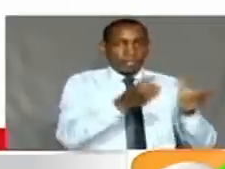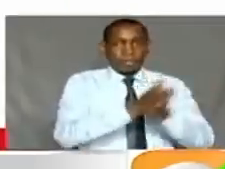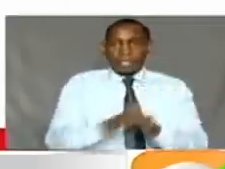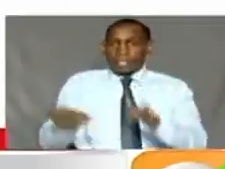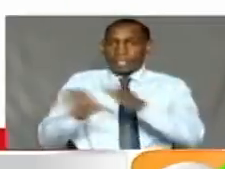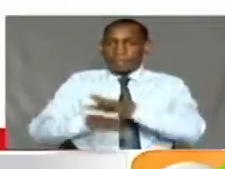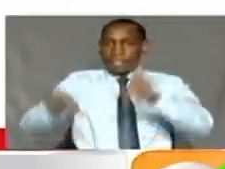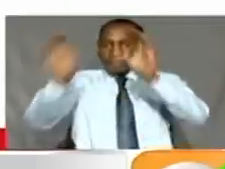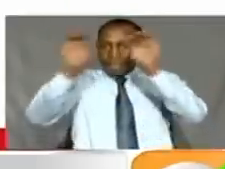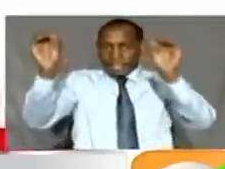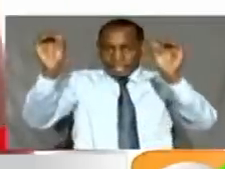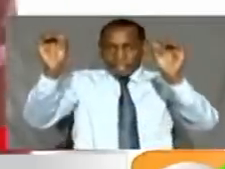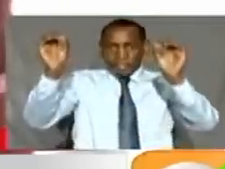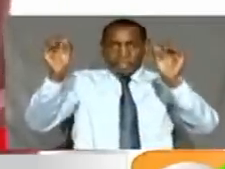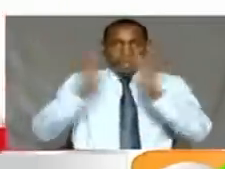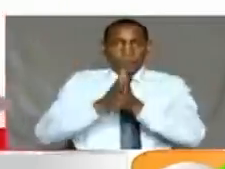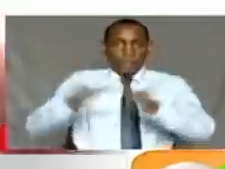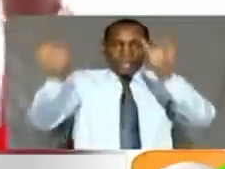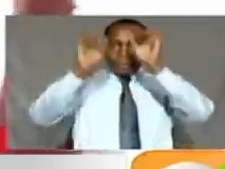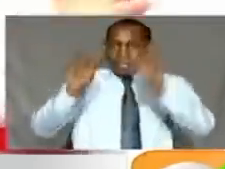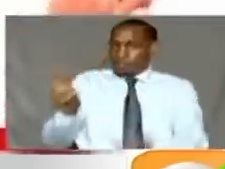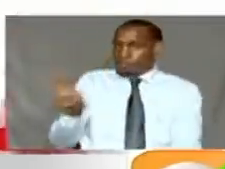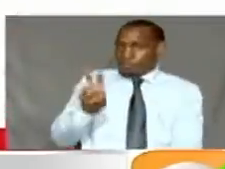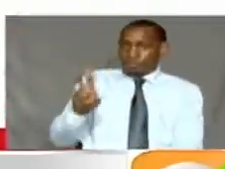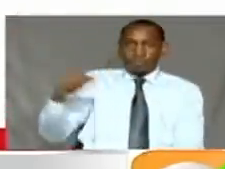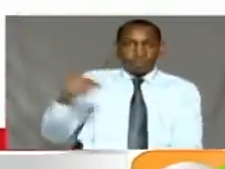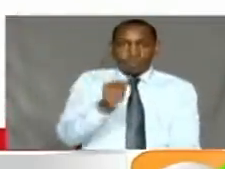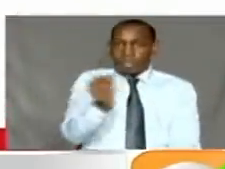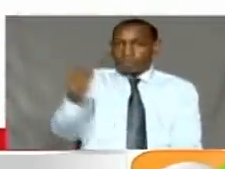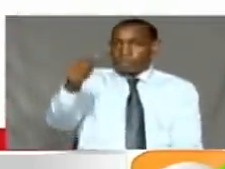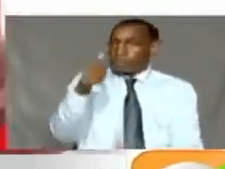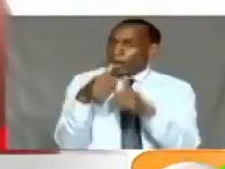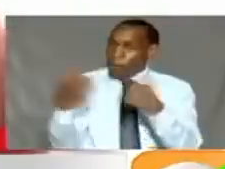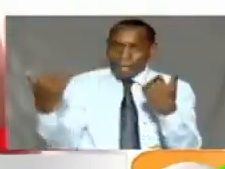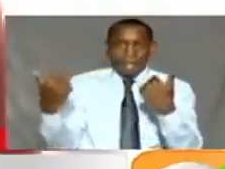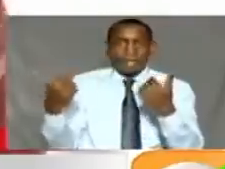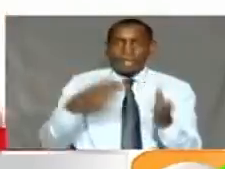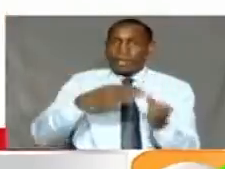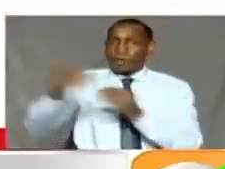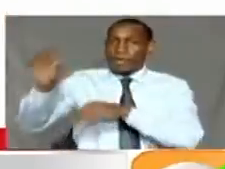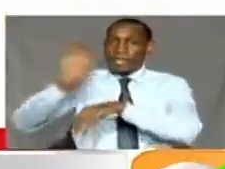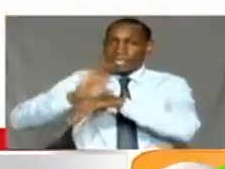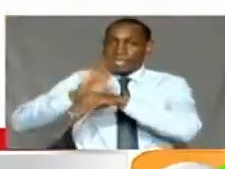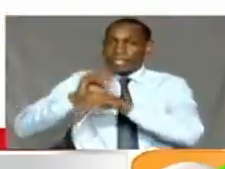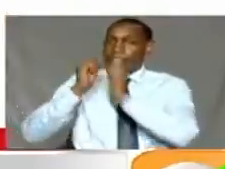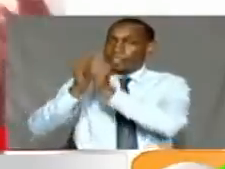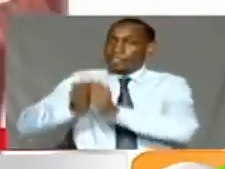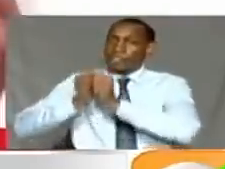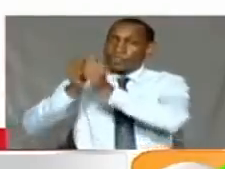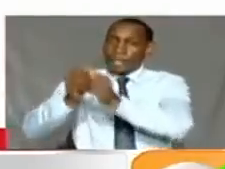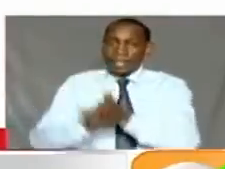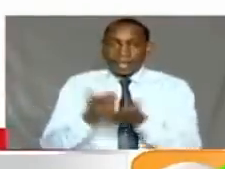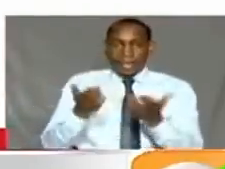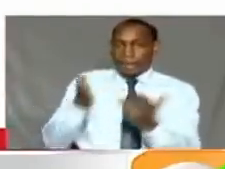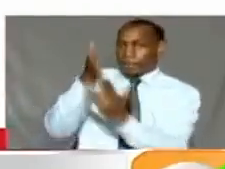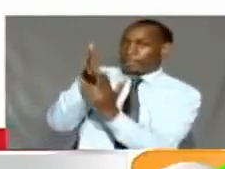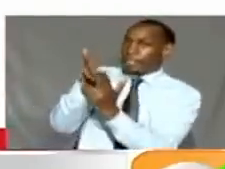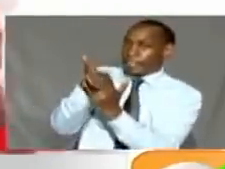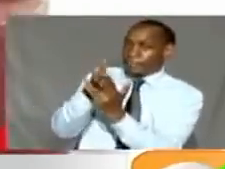rais na president wakitembea vizuri, wakienda kanisa pamoja, ameingia